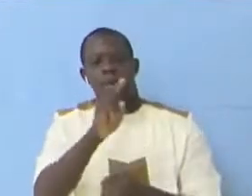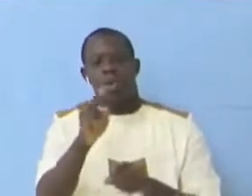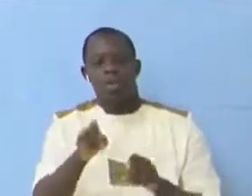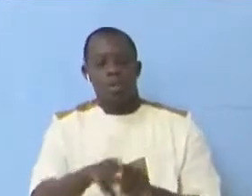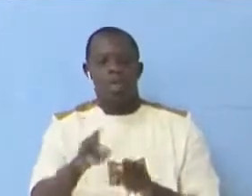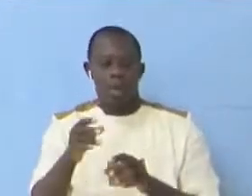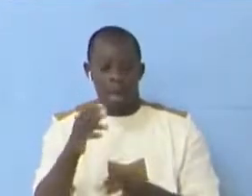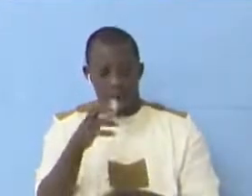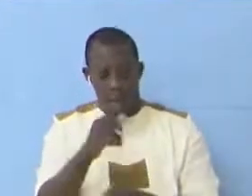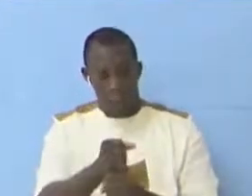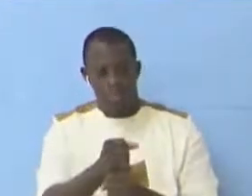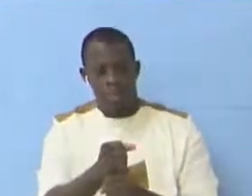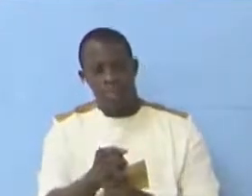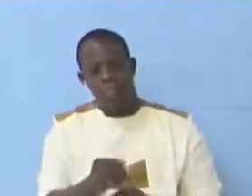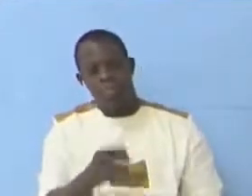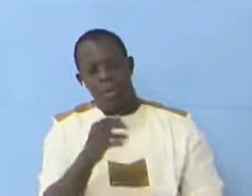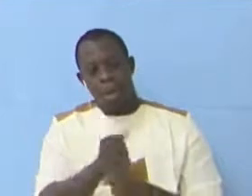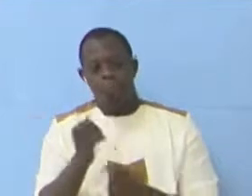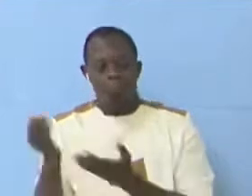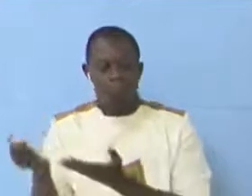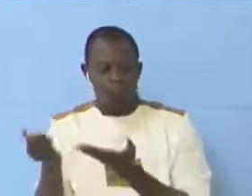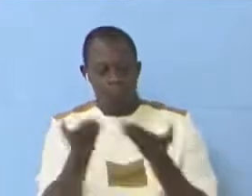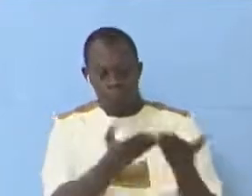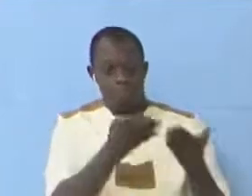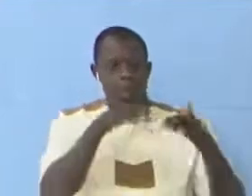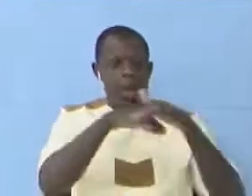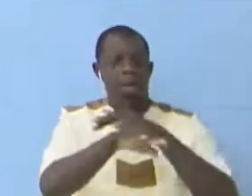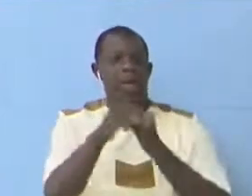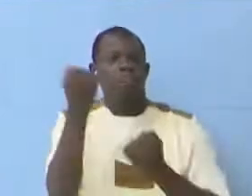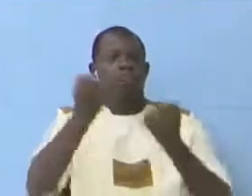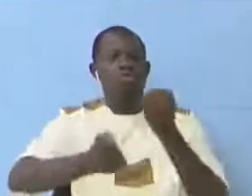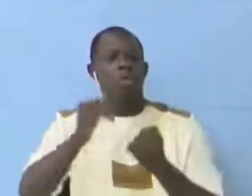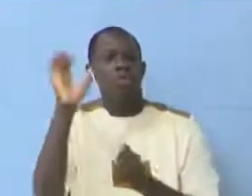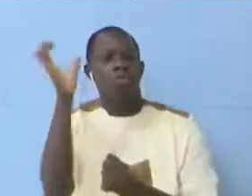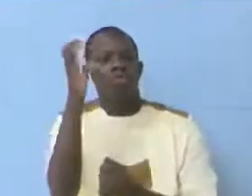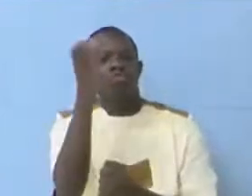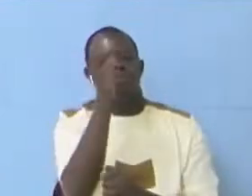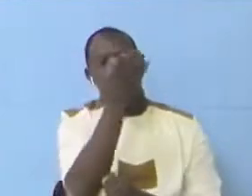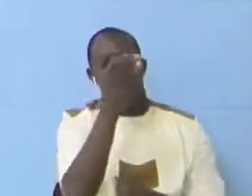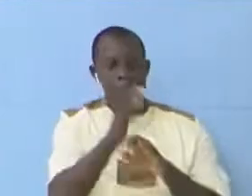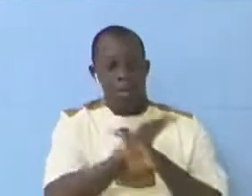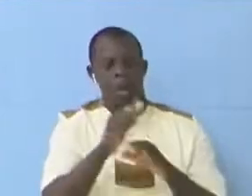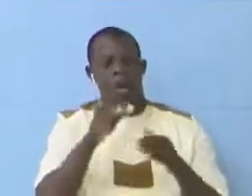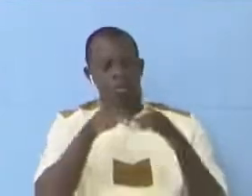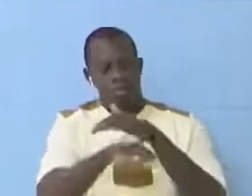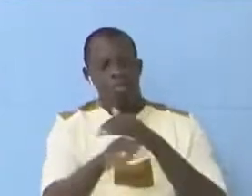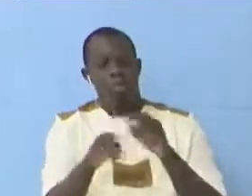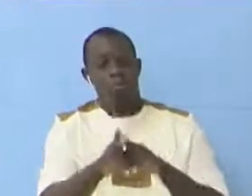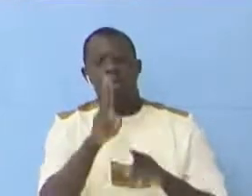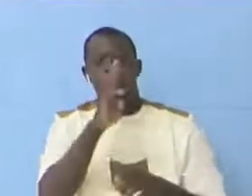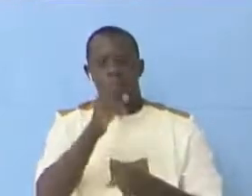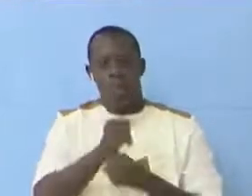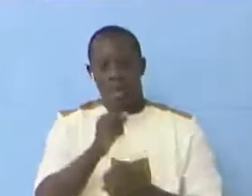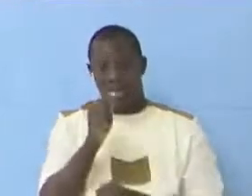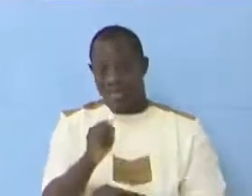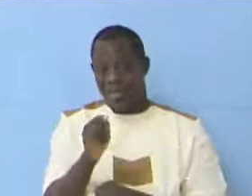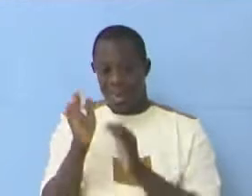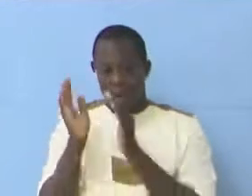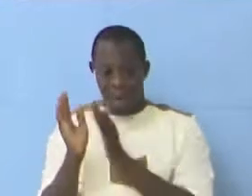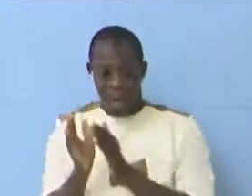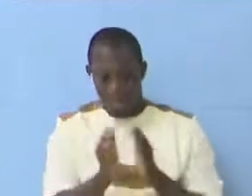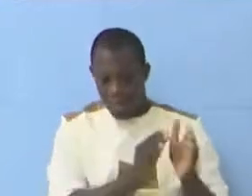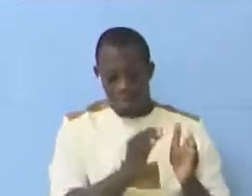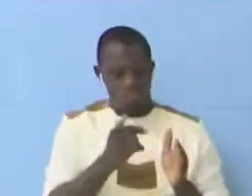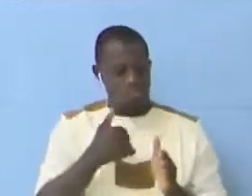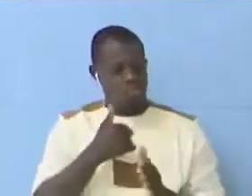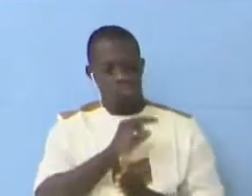board an ambulance. gannaaw loolu tuuti rek ñu dal di leen dugal ci benn ambulance. Who made that arrangement, I don't know. ku